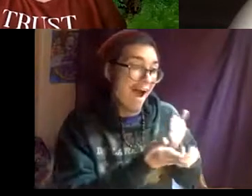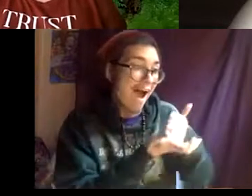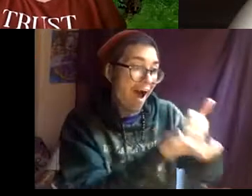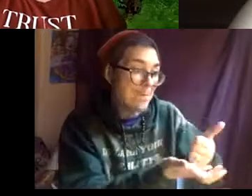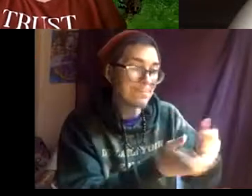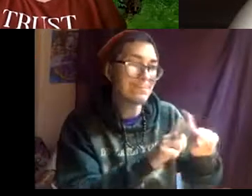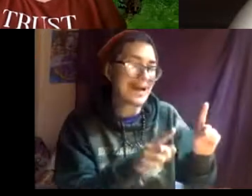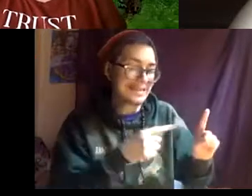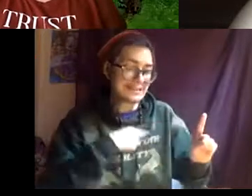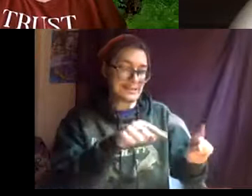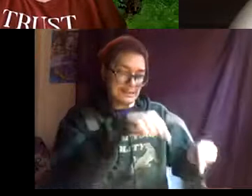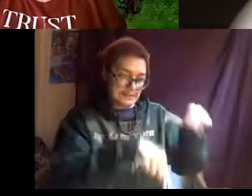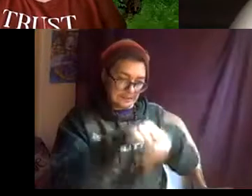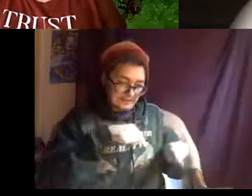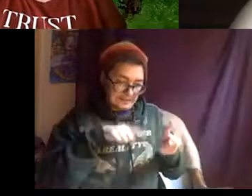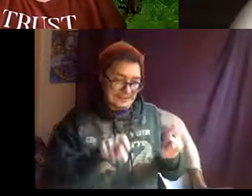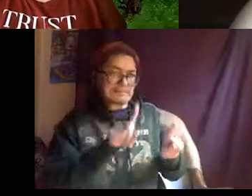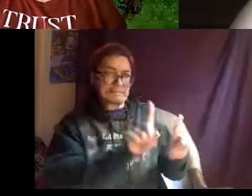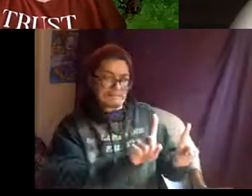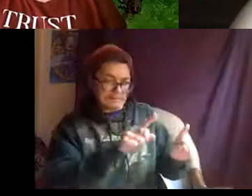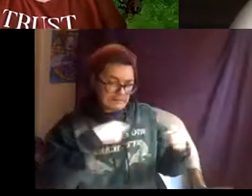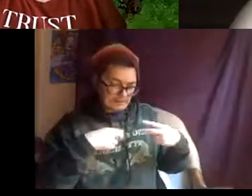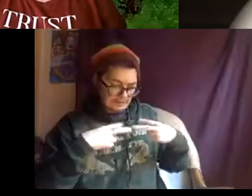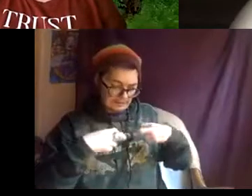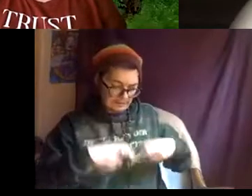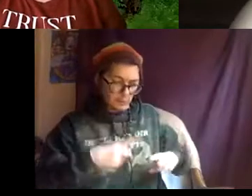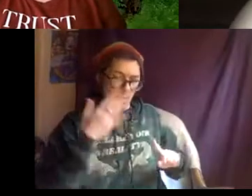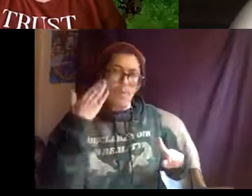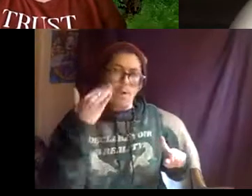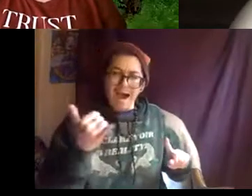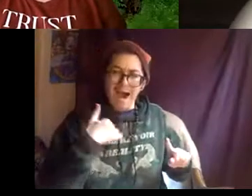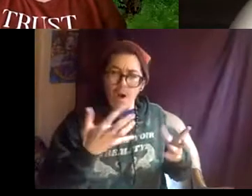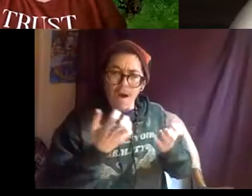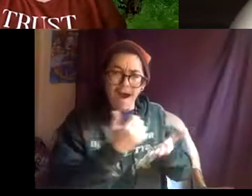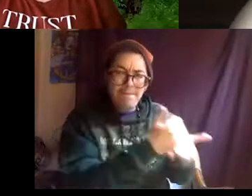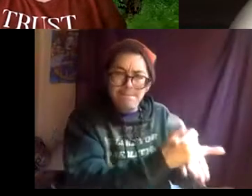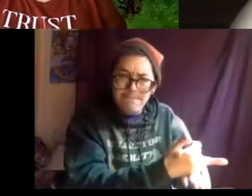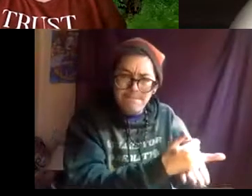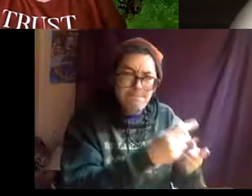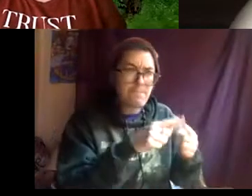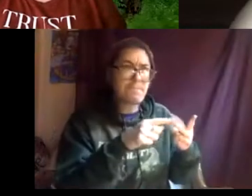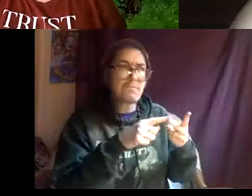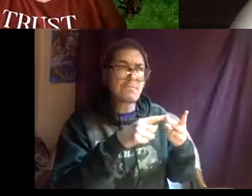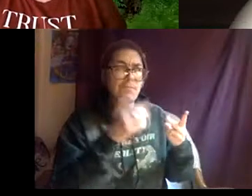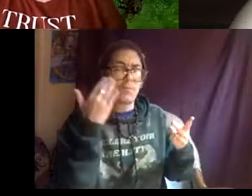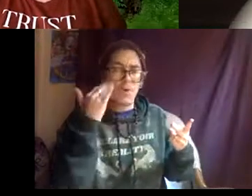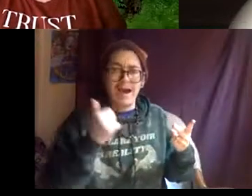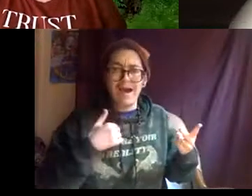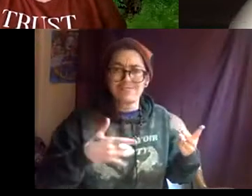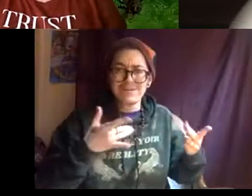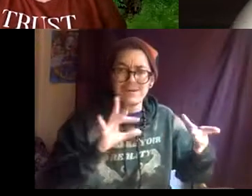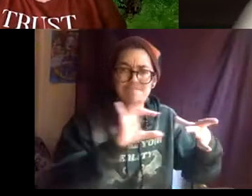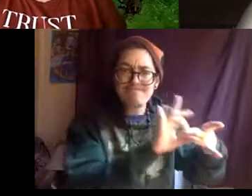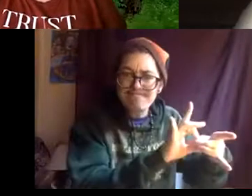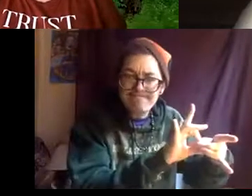Even if you have empathy and you're highly sensitive, you still have to be able to step back to see, what is my role in this? Why am I wanting